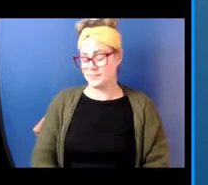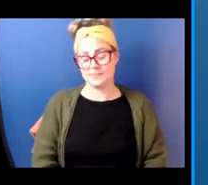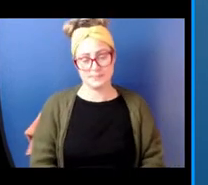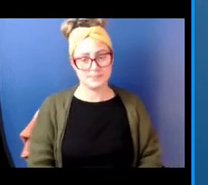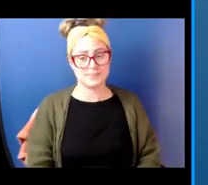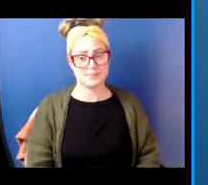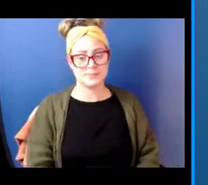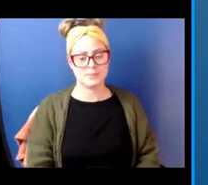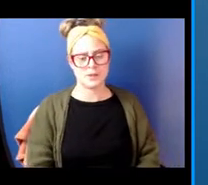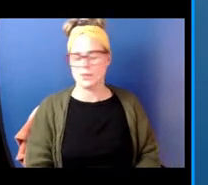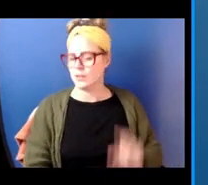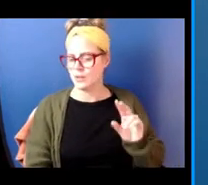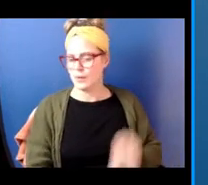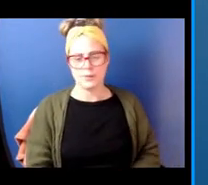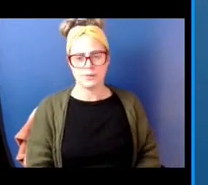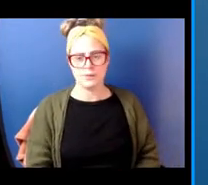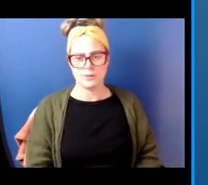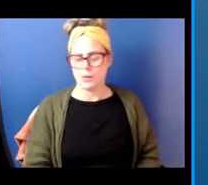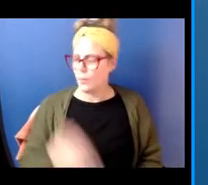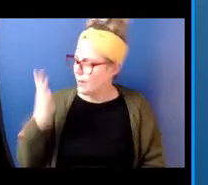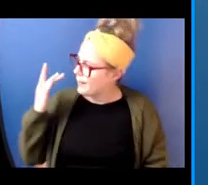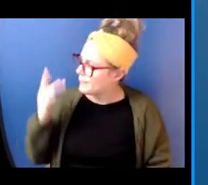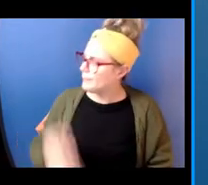no why